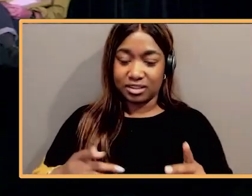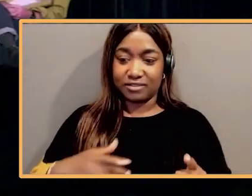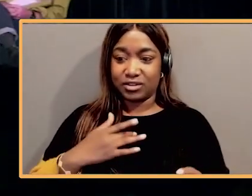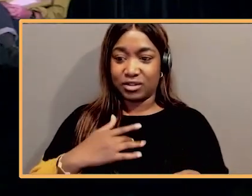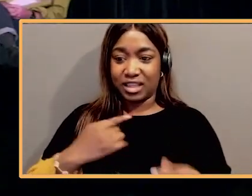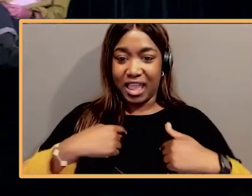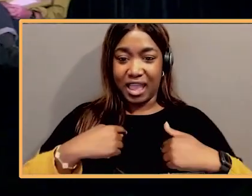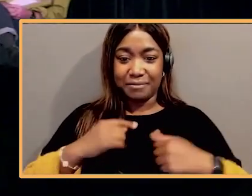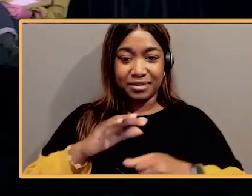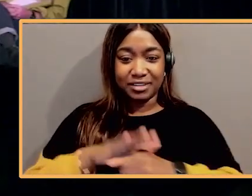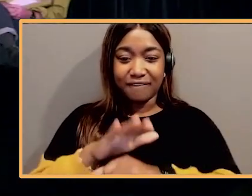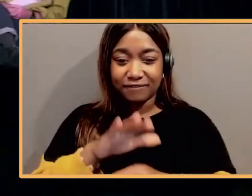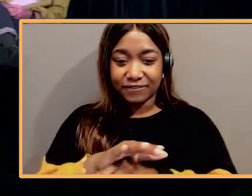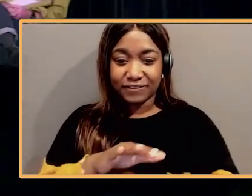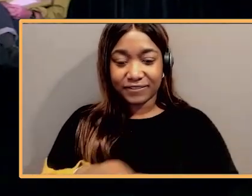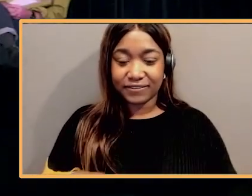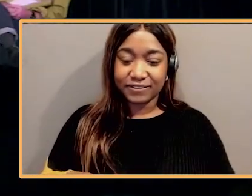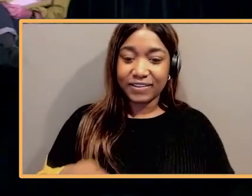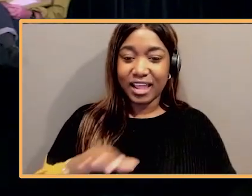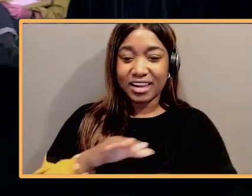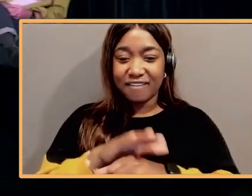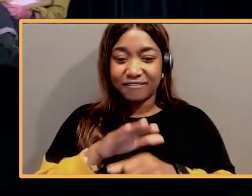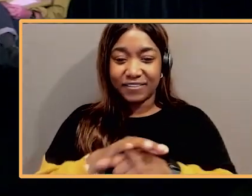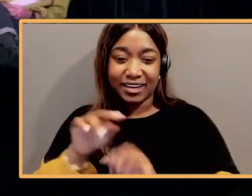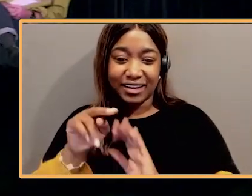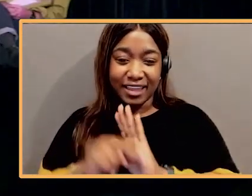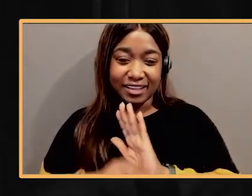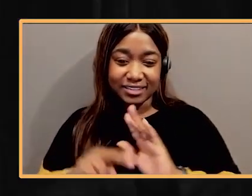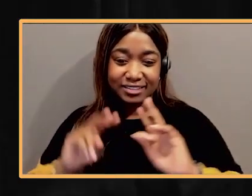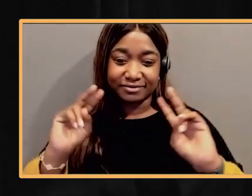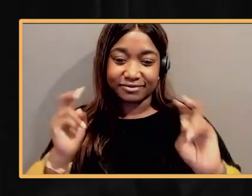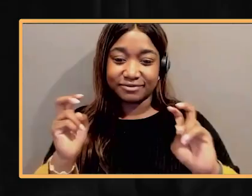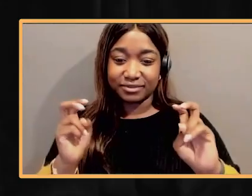And I think that, there's this